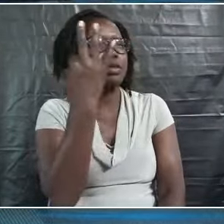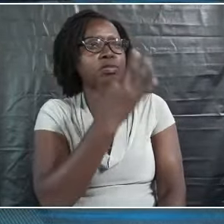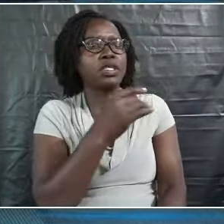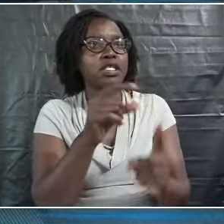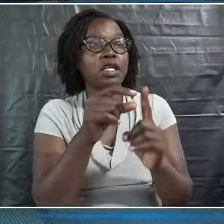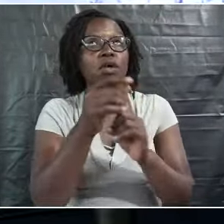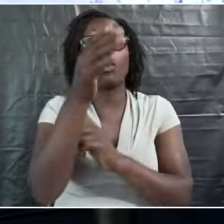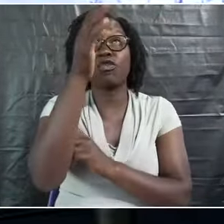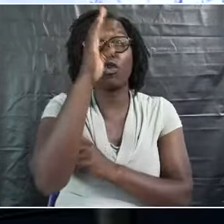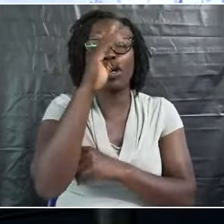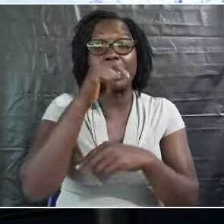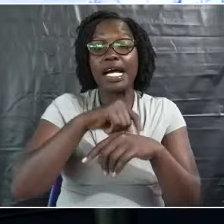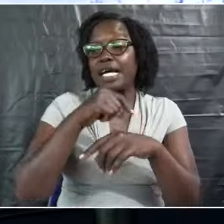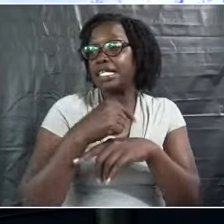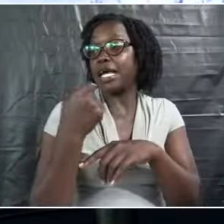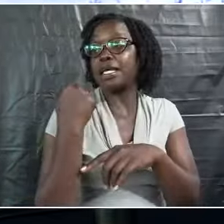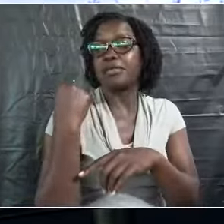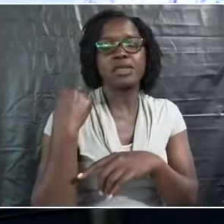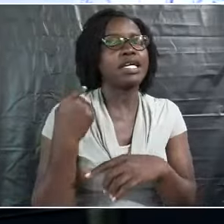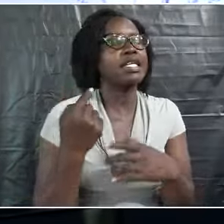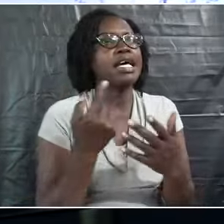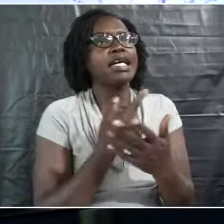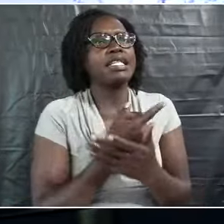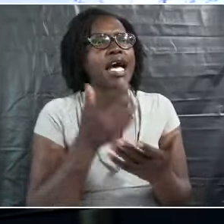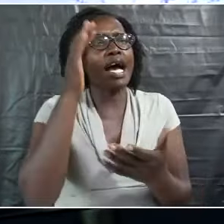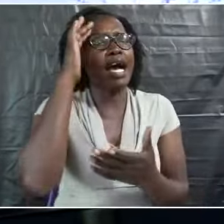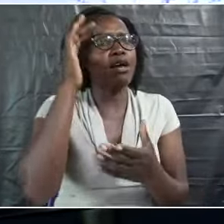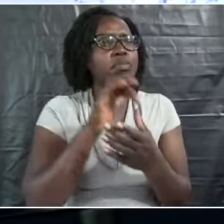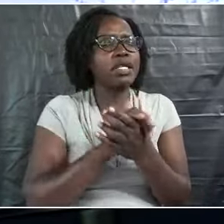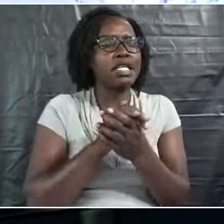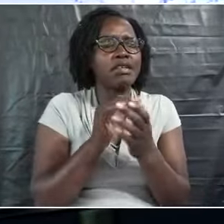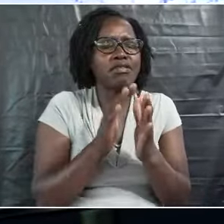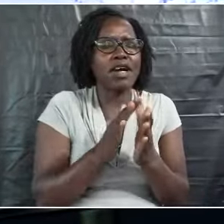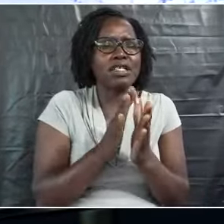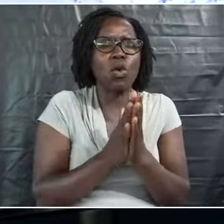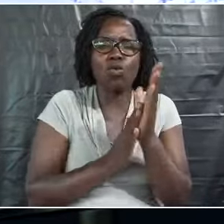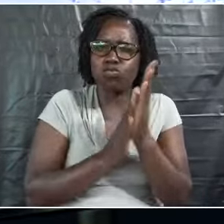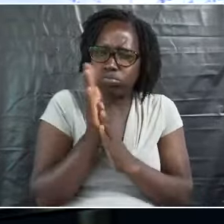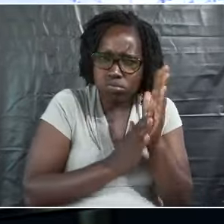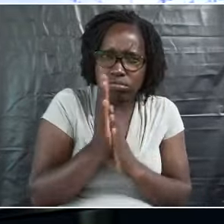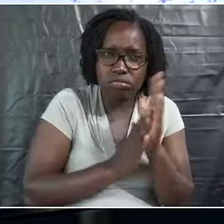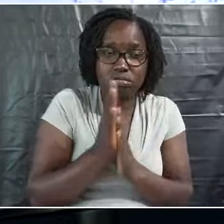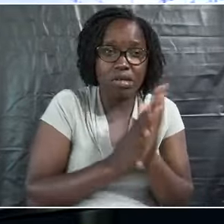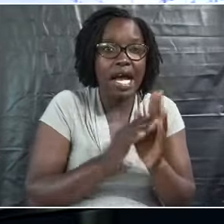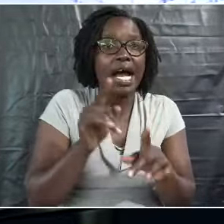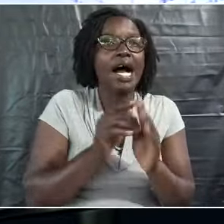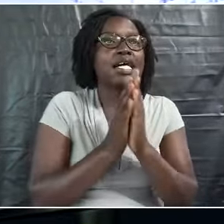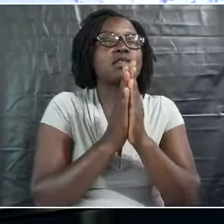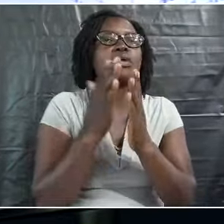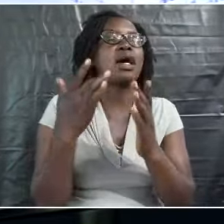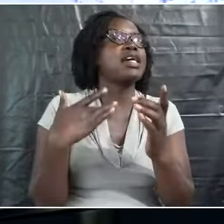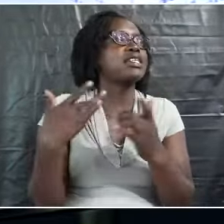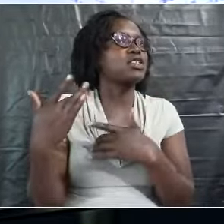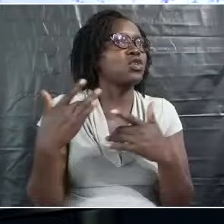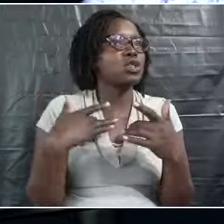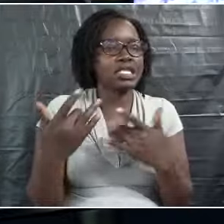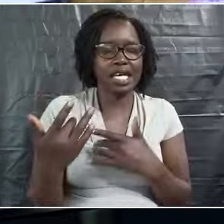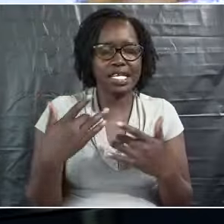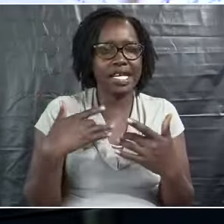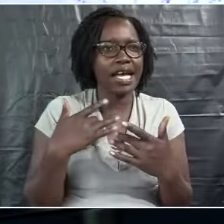that time, the believers were on fire as far as prayer was concerned. They would